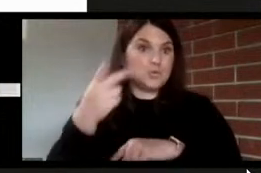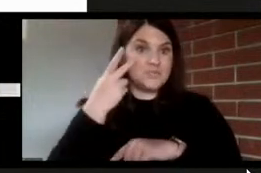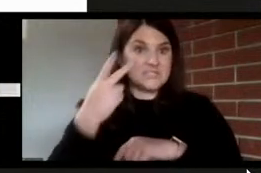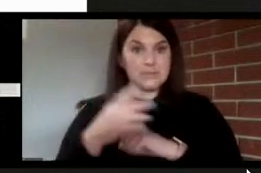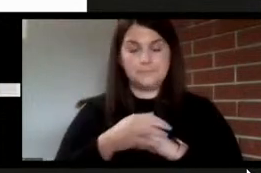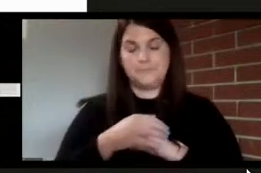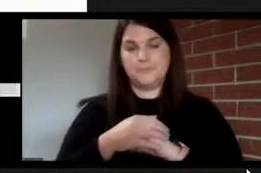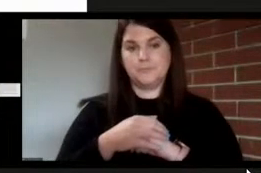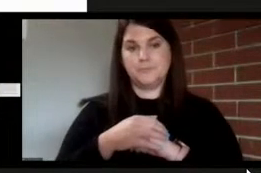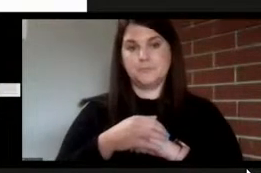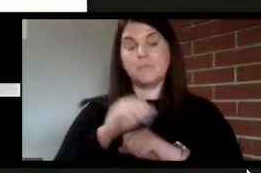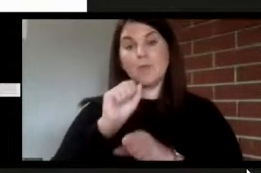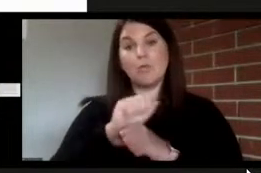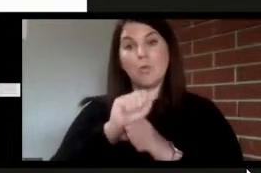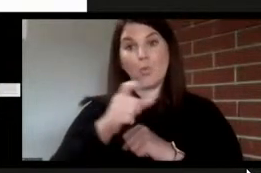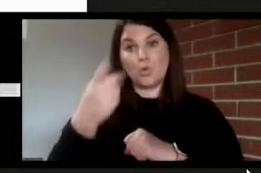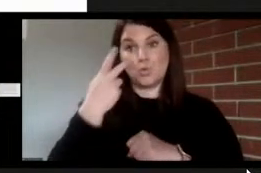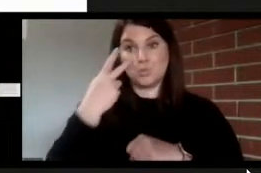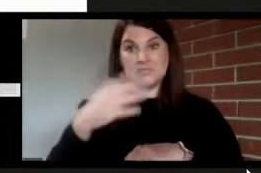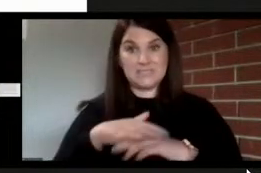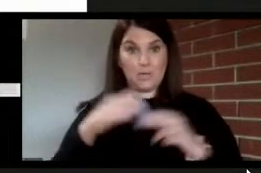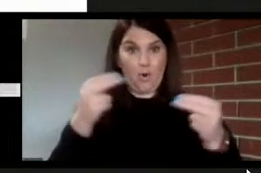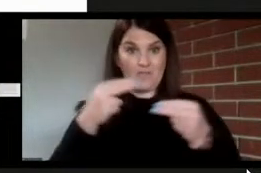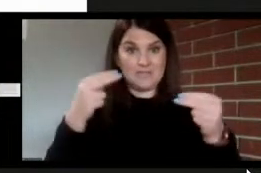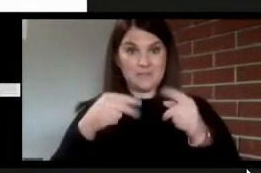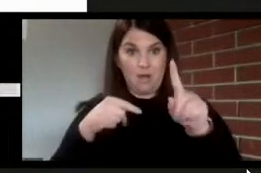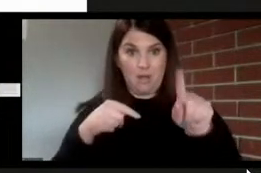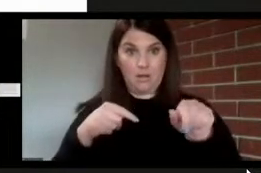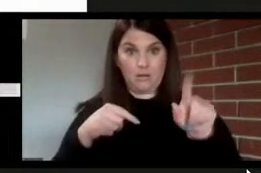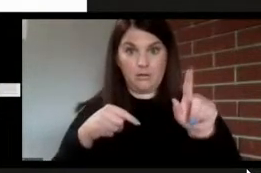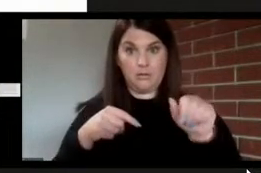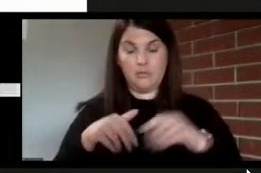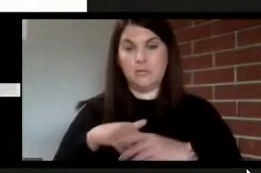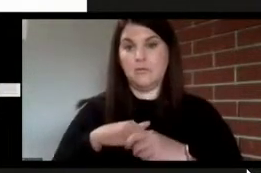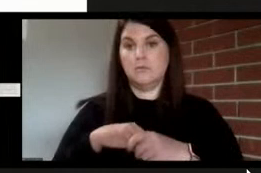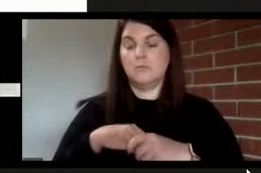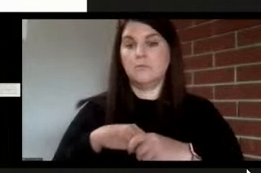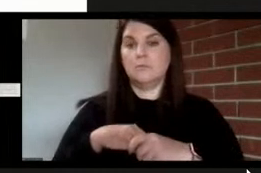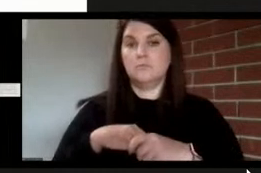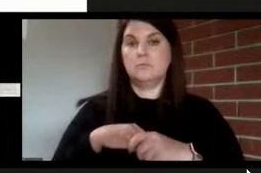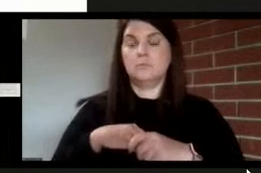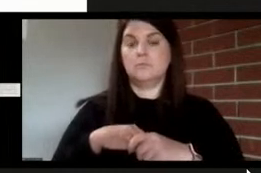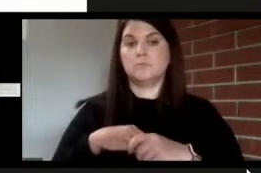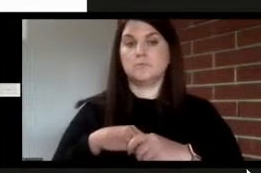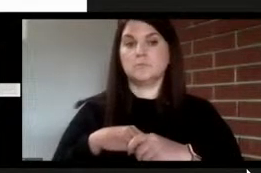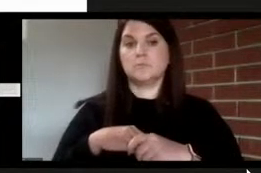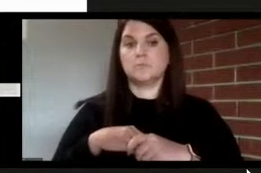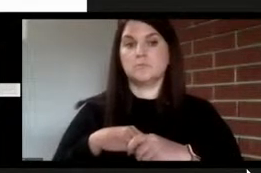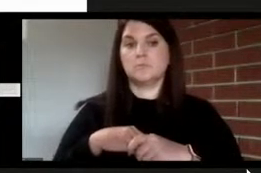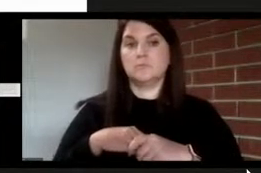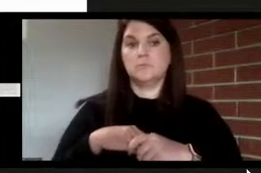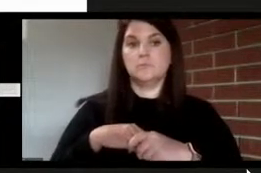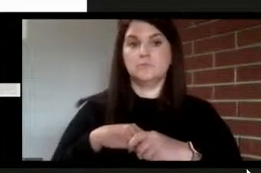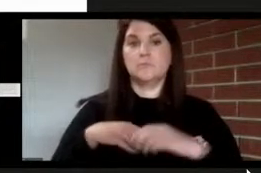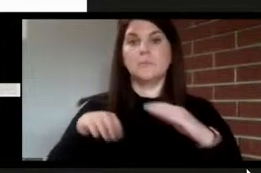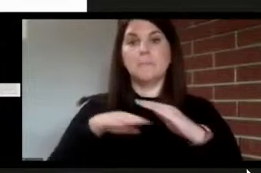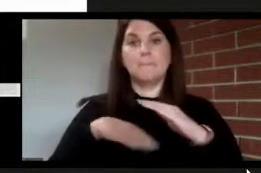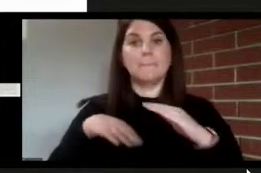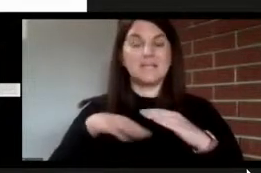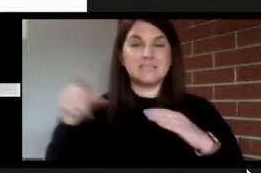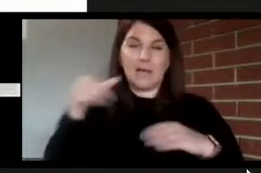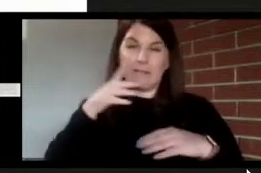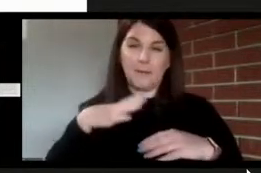What you're seeing on the slide for those who are watching or those listening is basically what the Madam Chair had